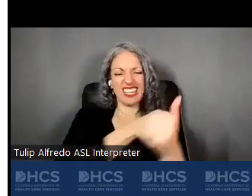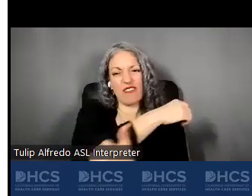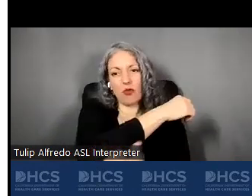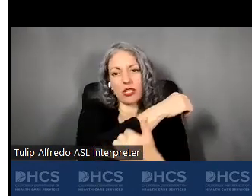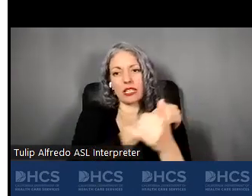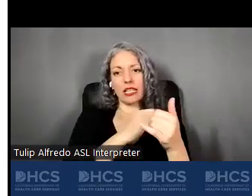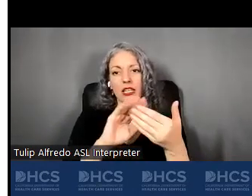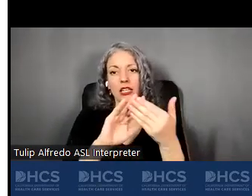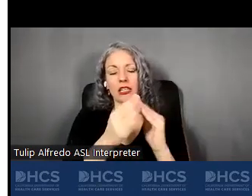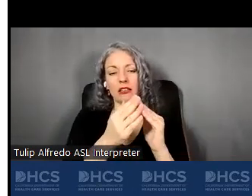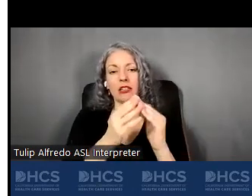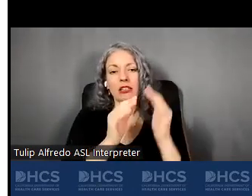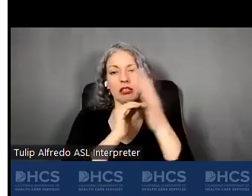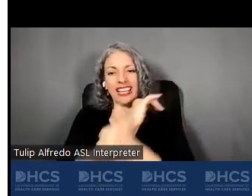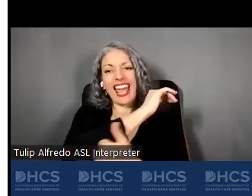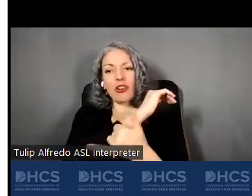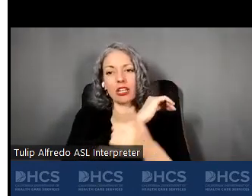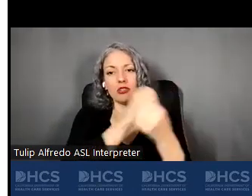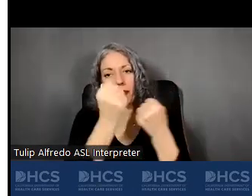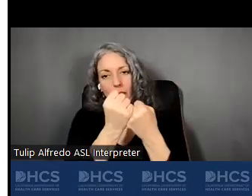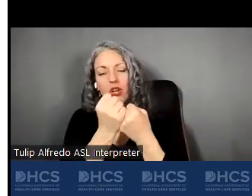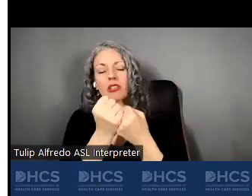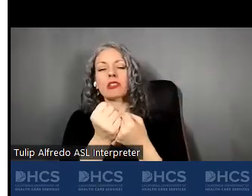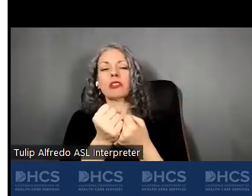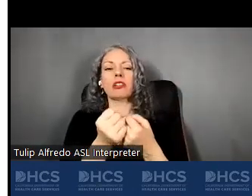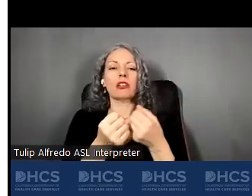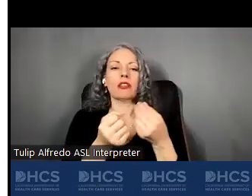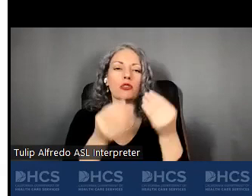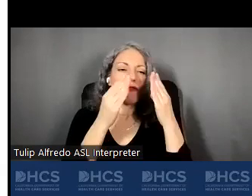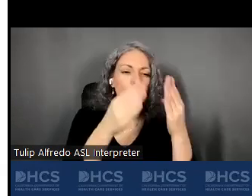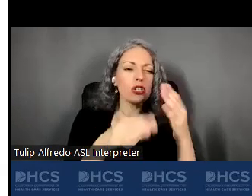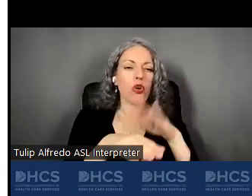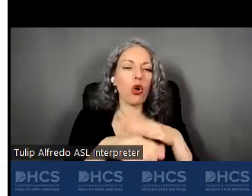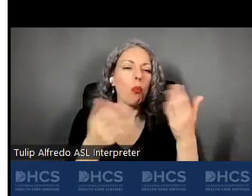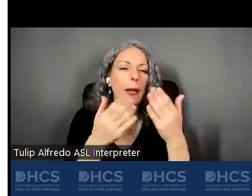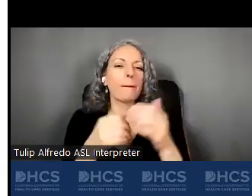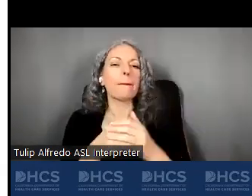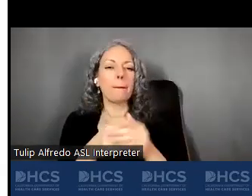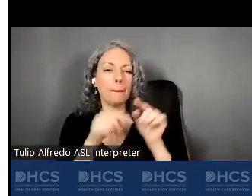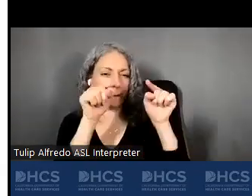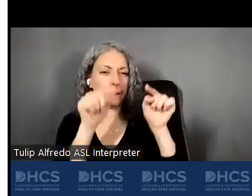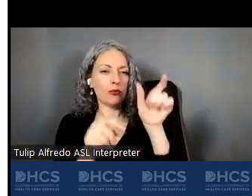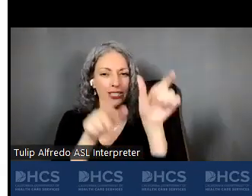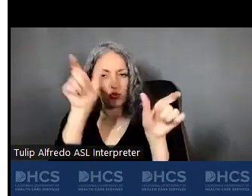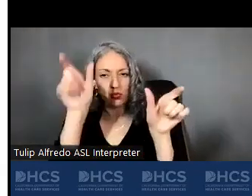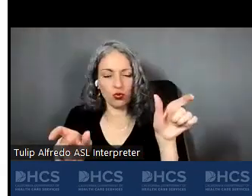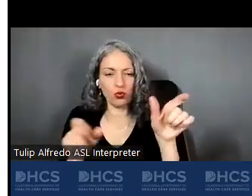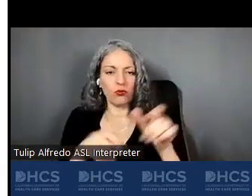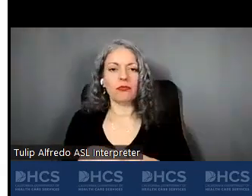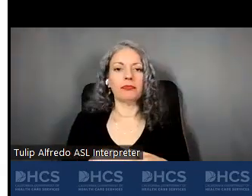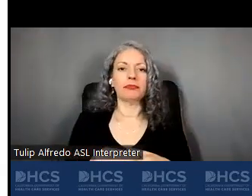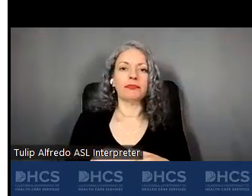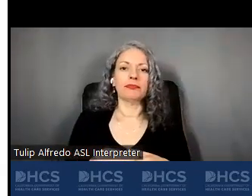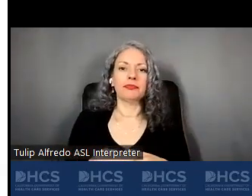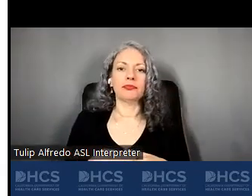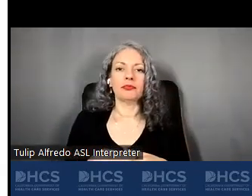it down into the awards that were focused in these two categories. So I